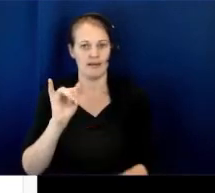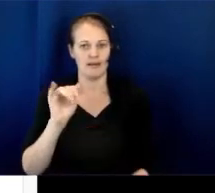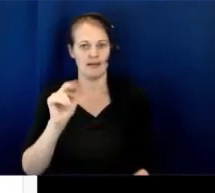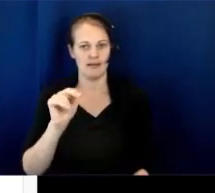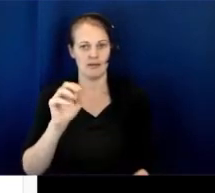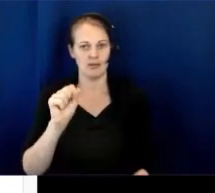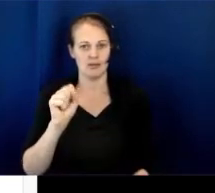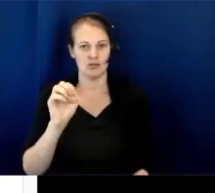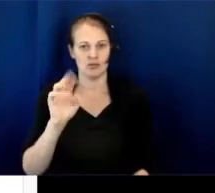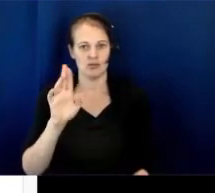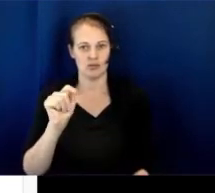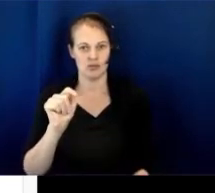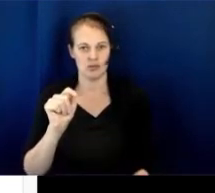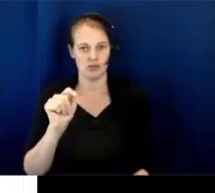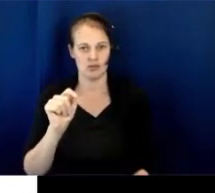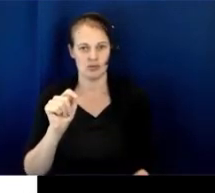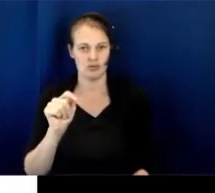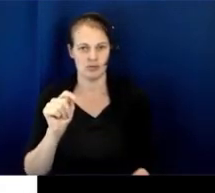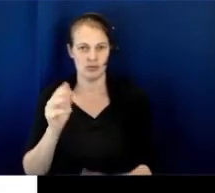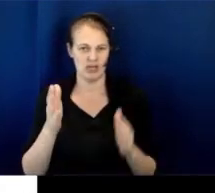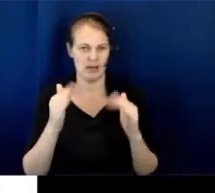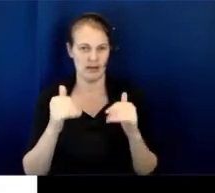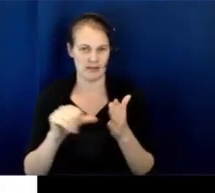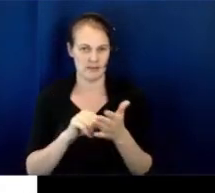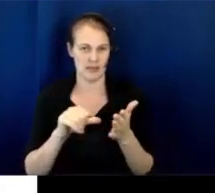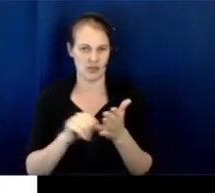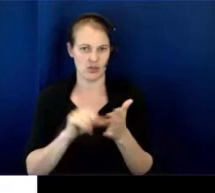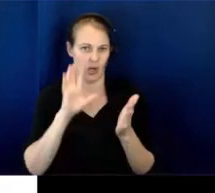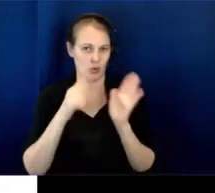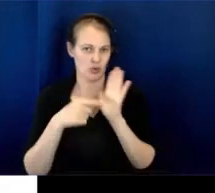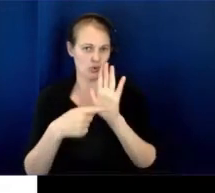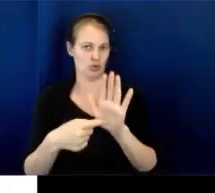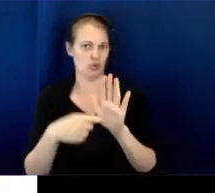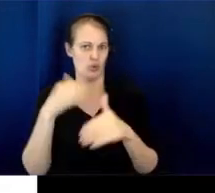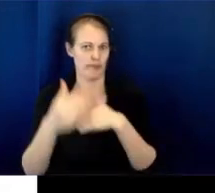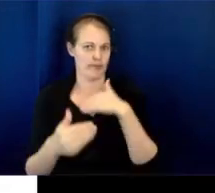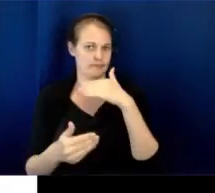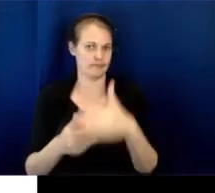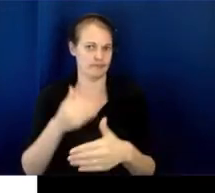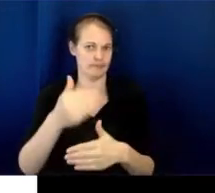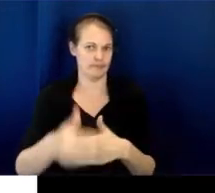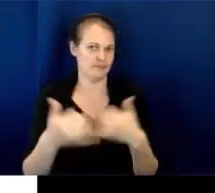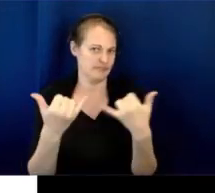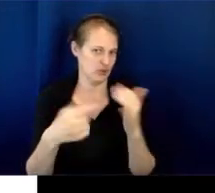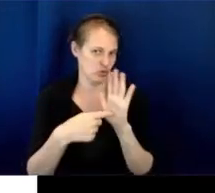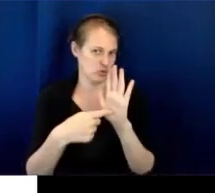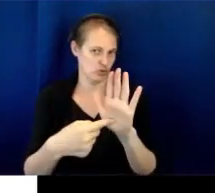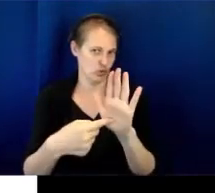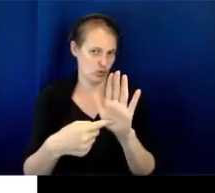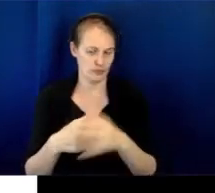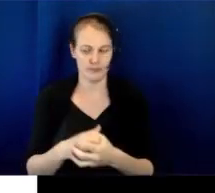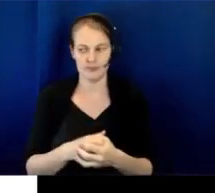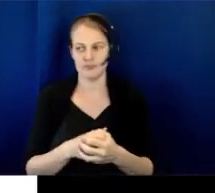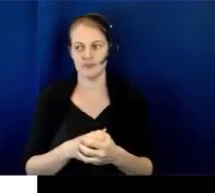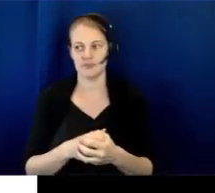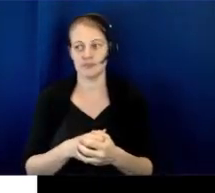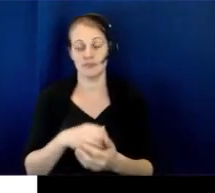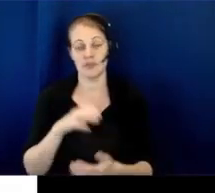let's quickly, I'm going to go to the next page, and I'm going to demonstrate this process for you. But I'm going to go ahead and click